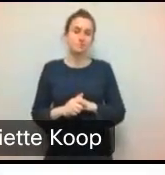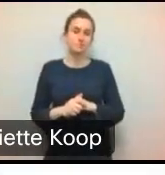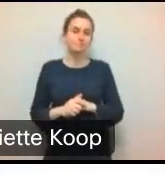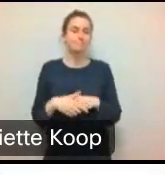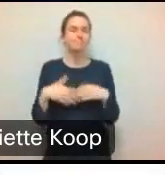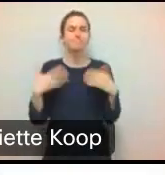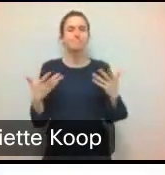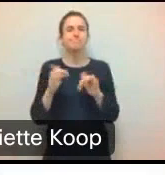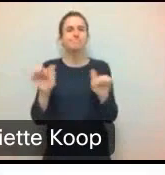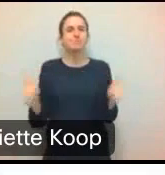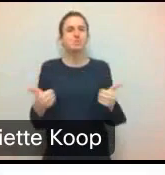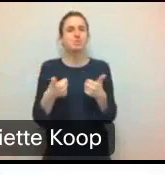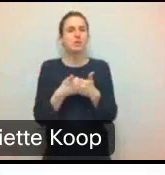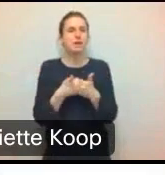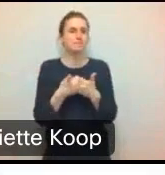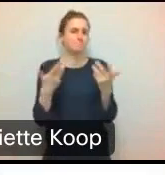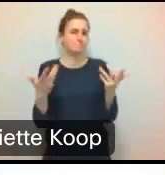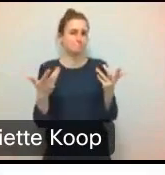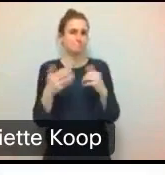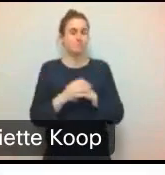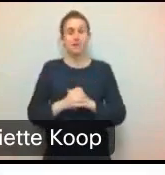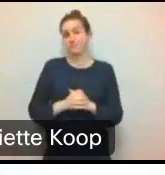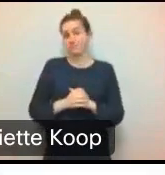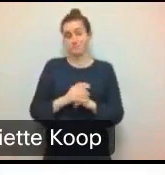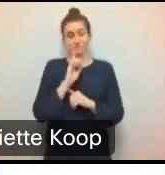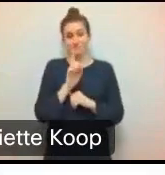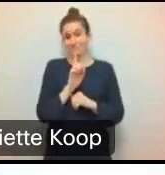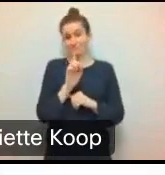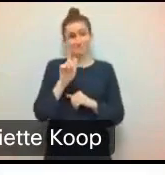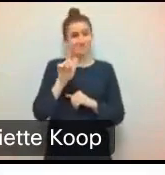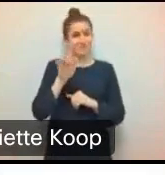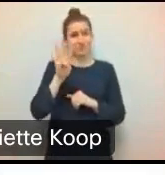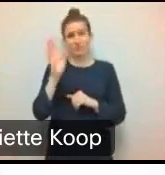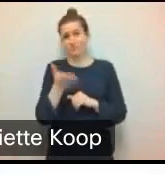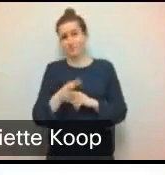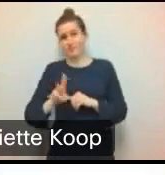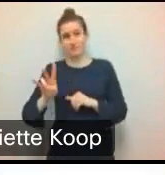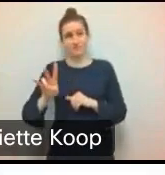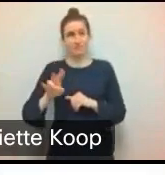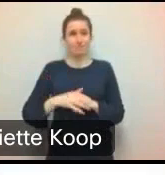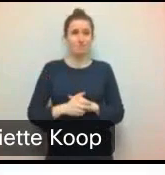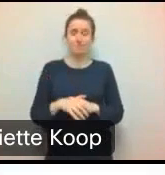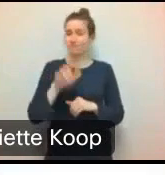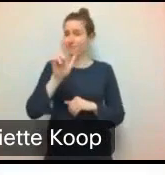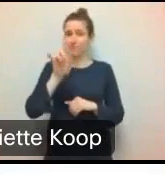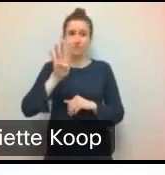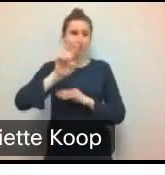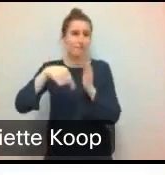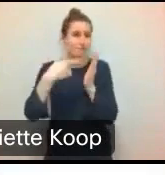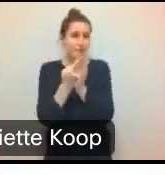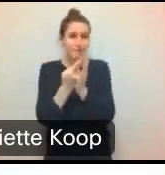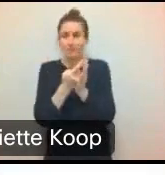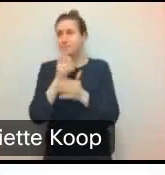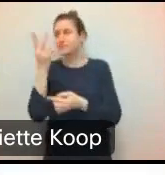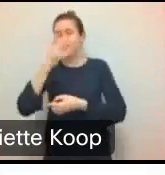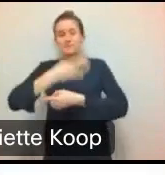So what are the challenges? Well, it's 24/7. It is 24 hours, 7 days a week, and it is all